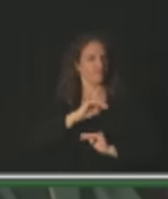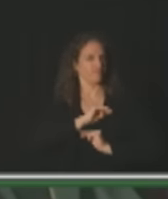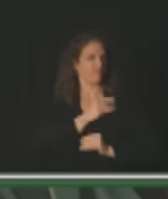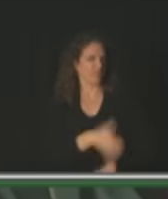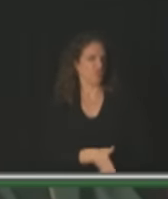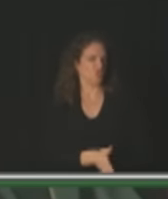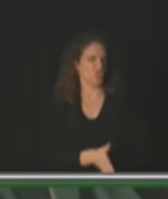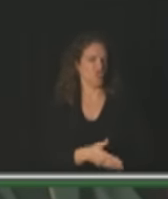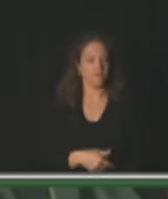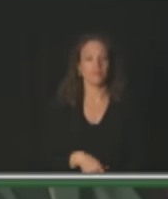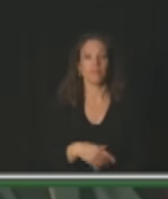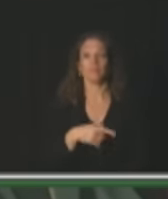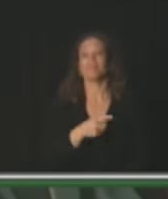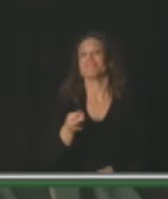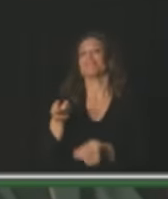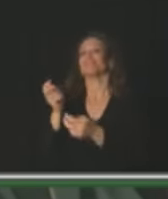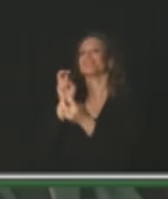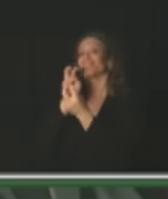But when she came out,